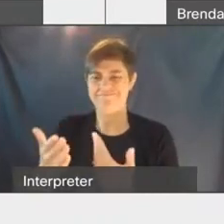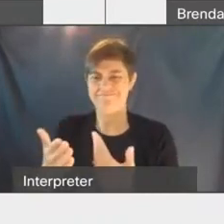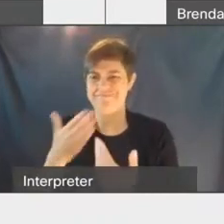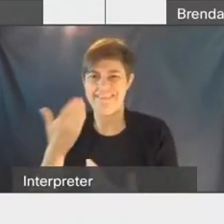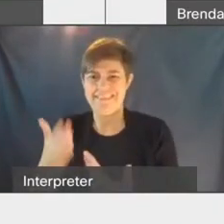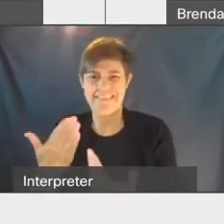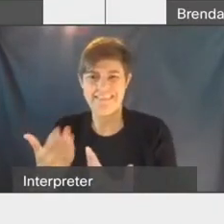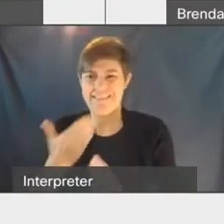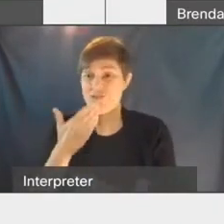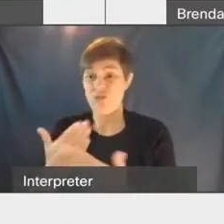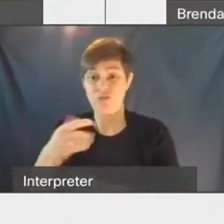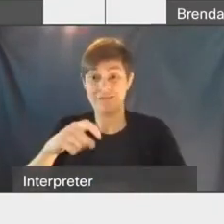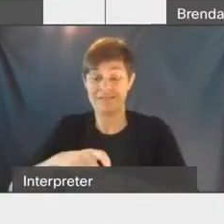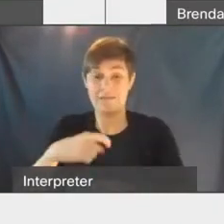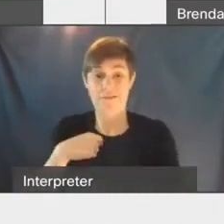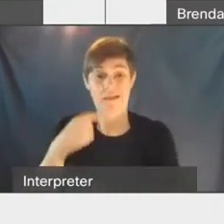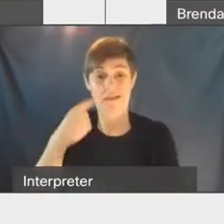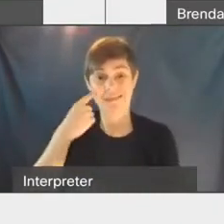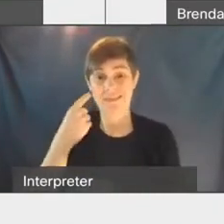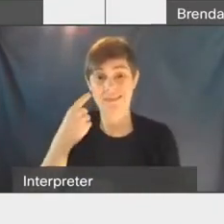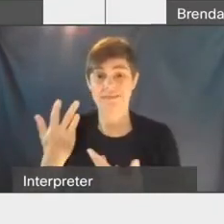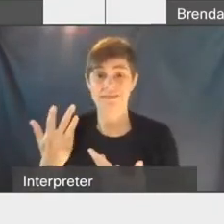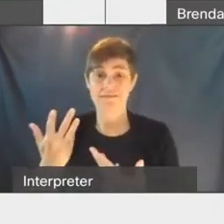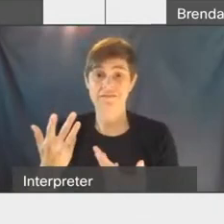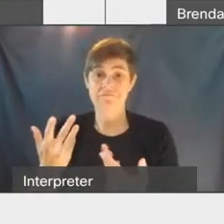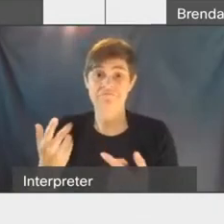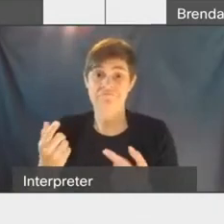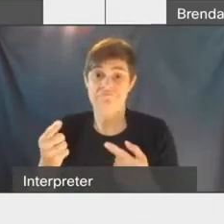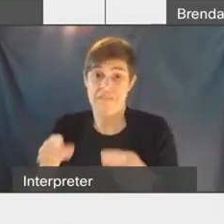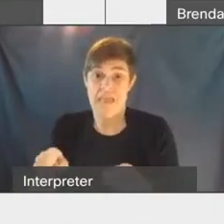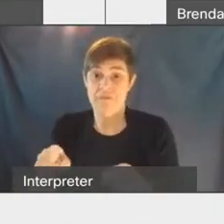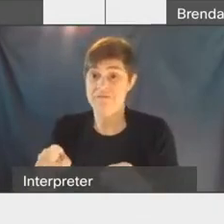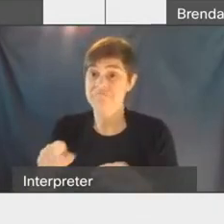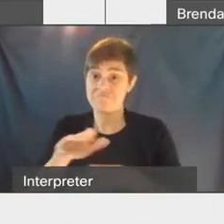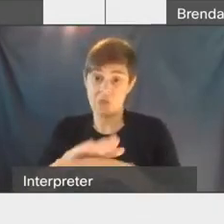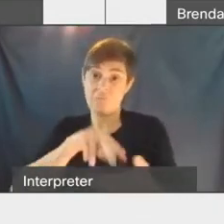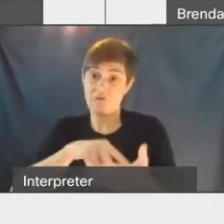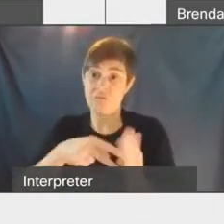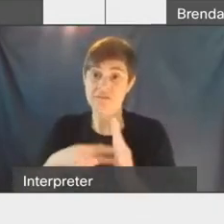was done perhaps purposefully. Thank you.